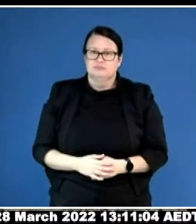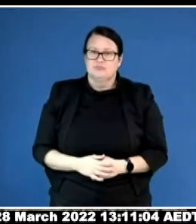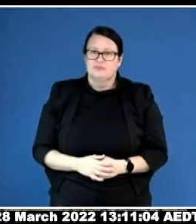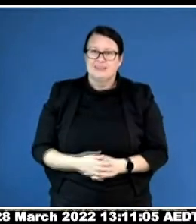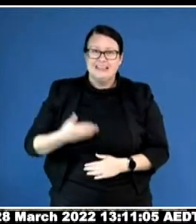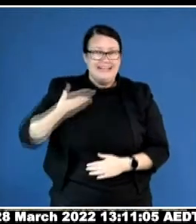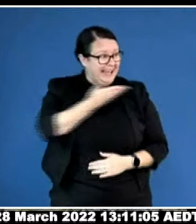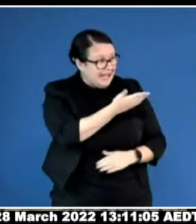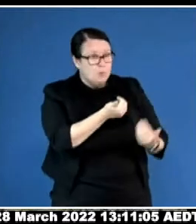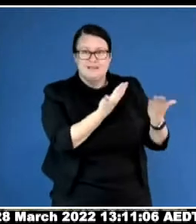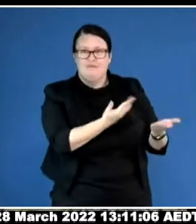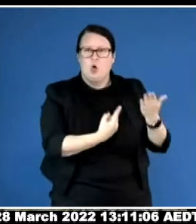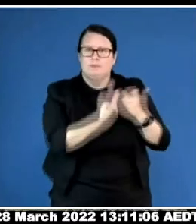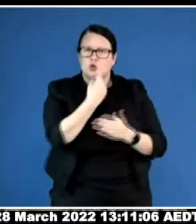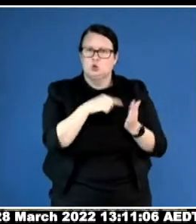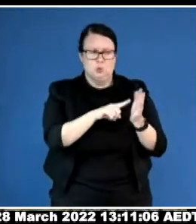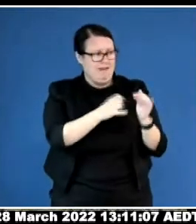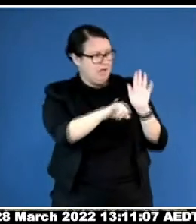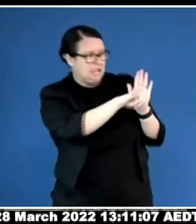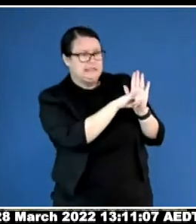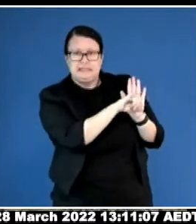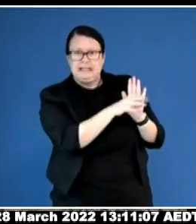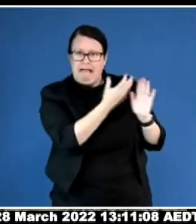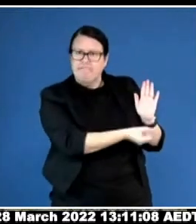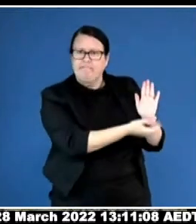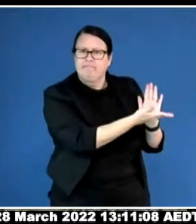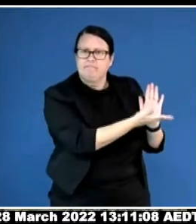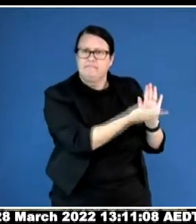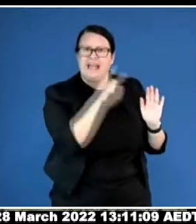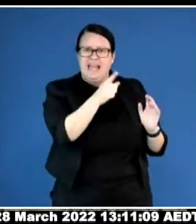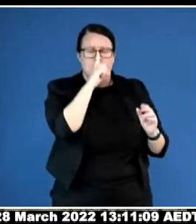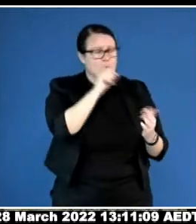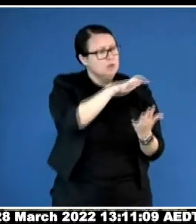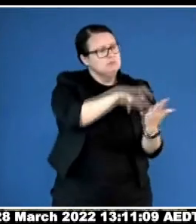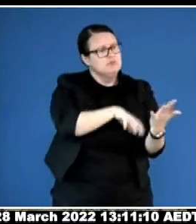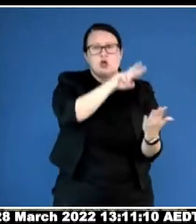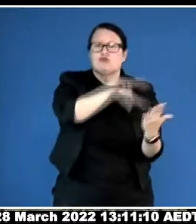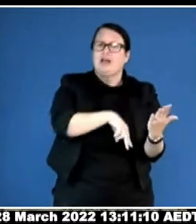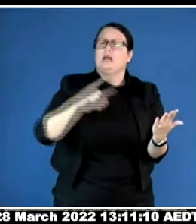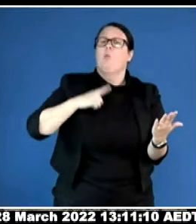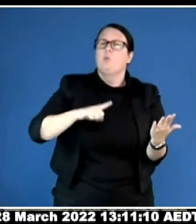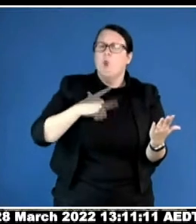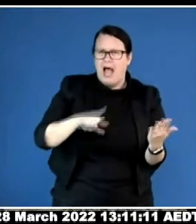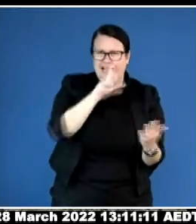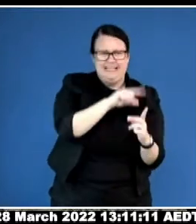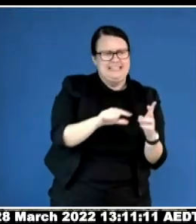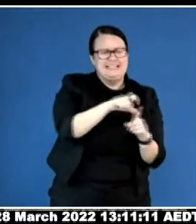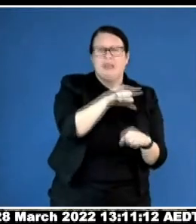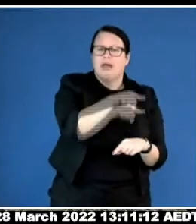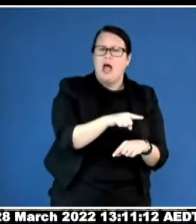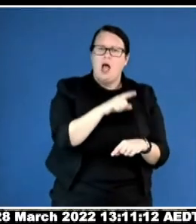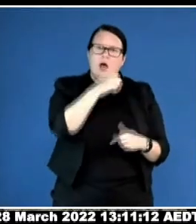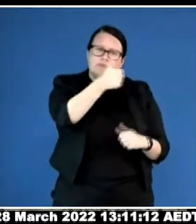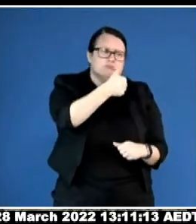the opportunity to have an identity and to have a statement read out as to why he'd offended and who he was and